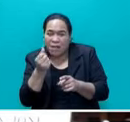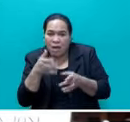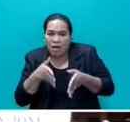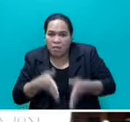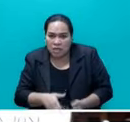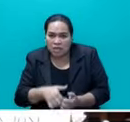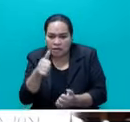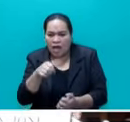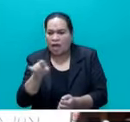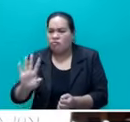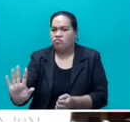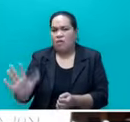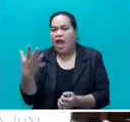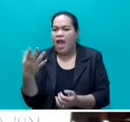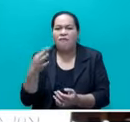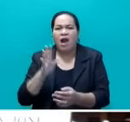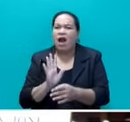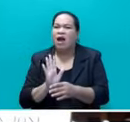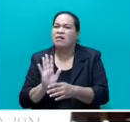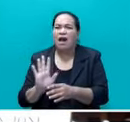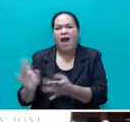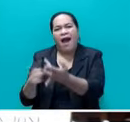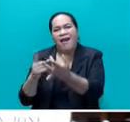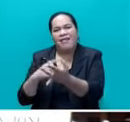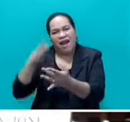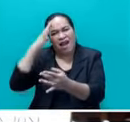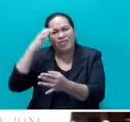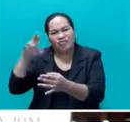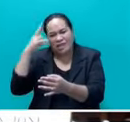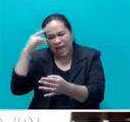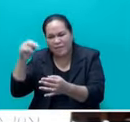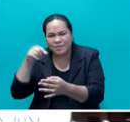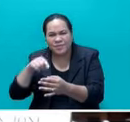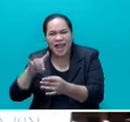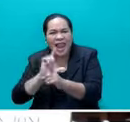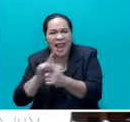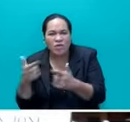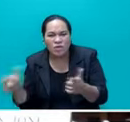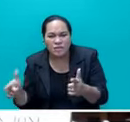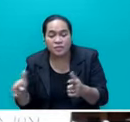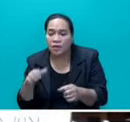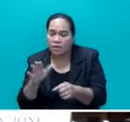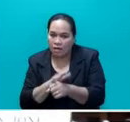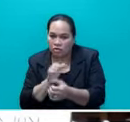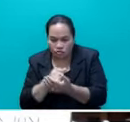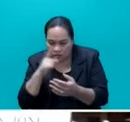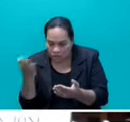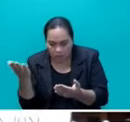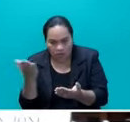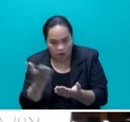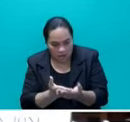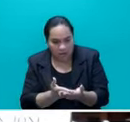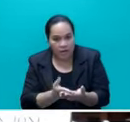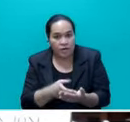language to make sure that there's a proper deciphering of the names through third-party validation.